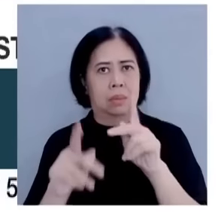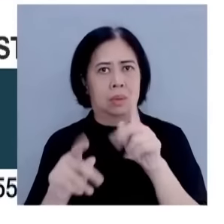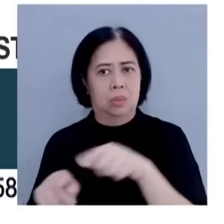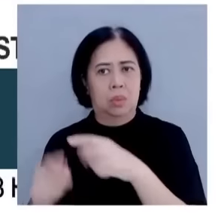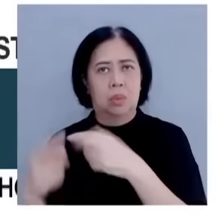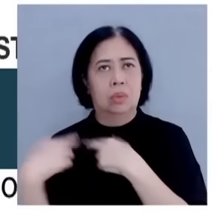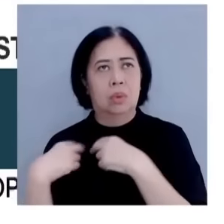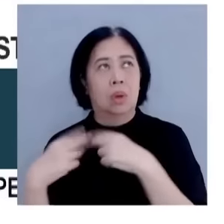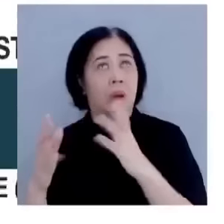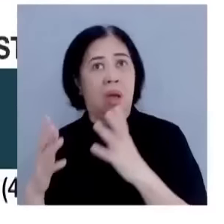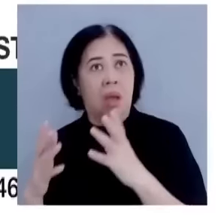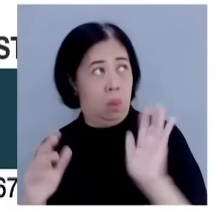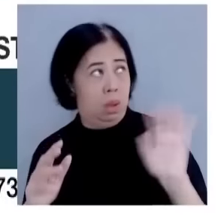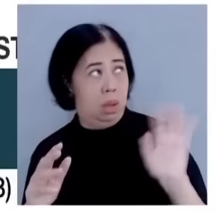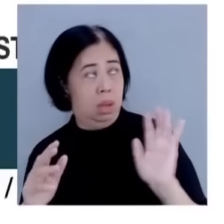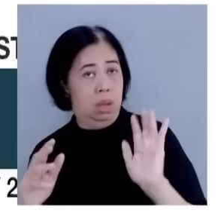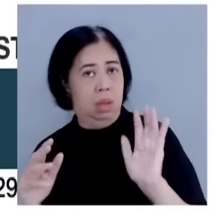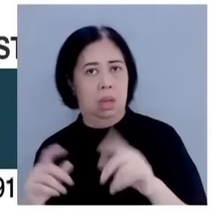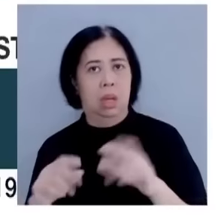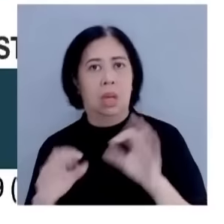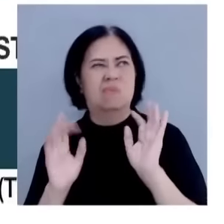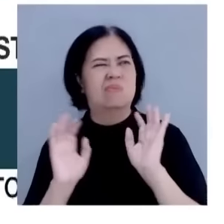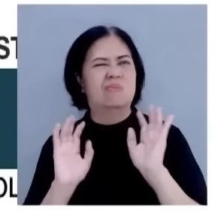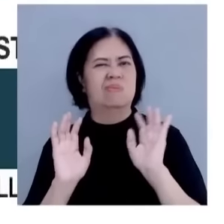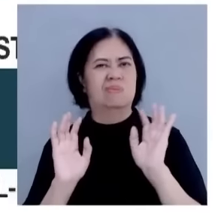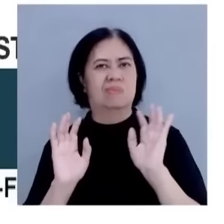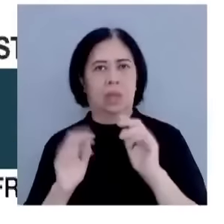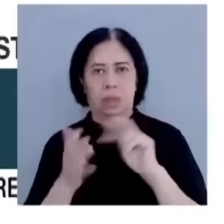people whom they represent if they choose not